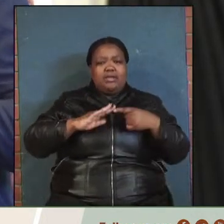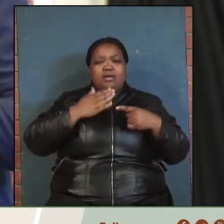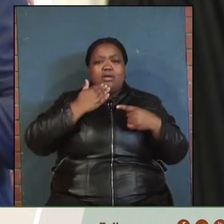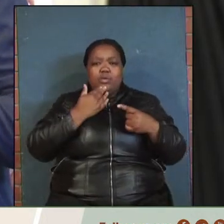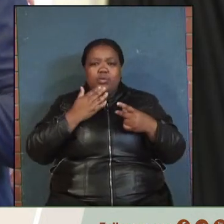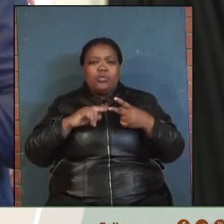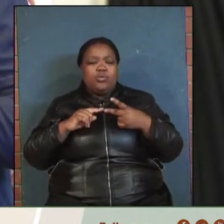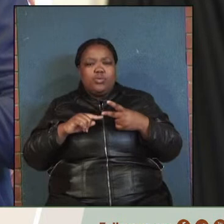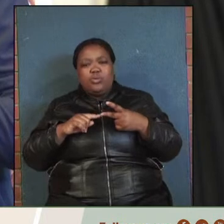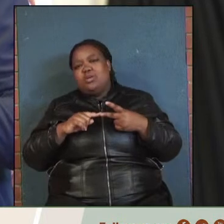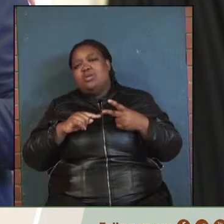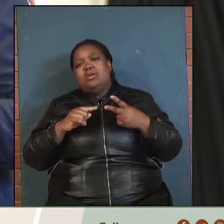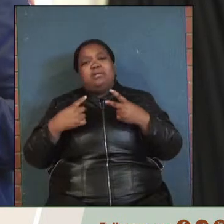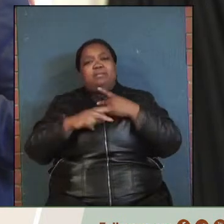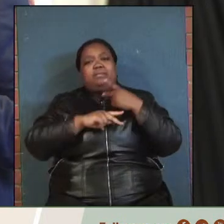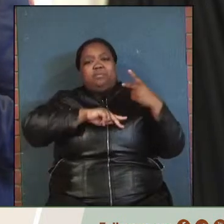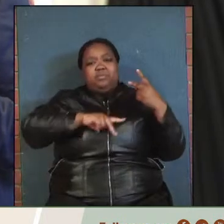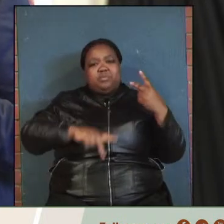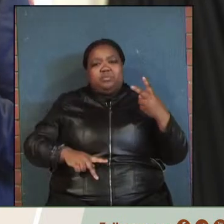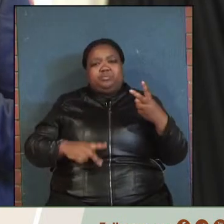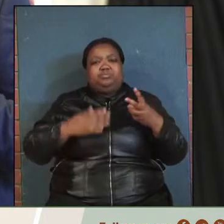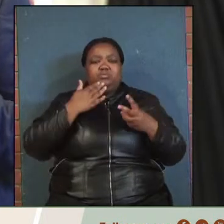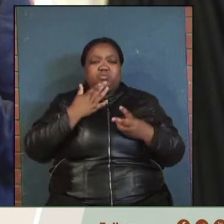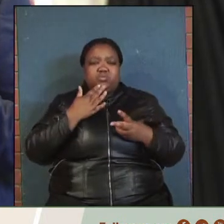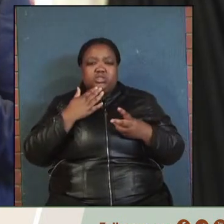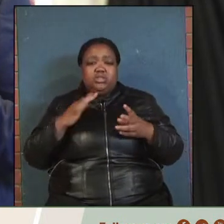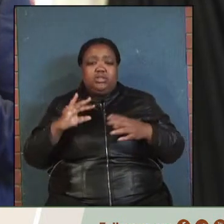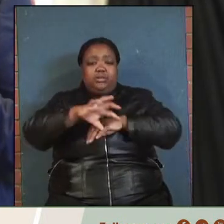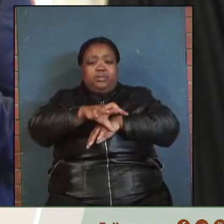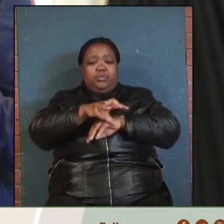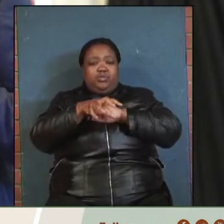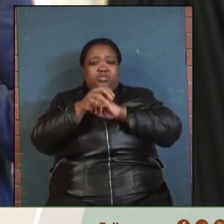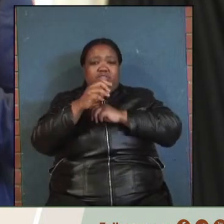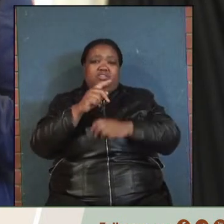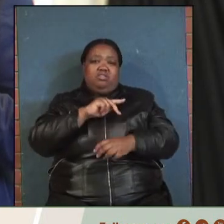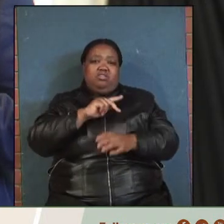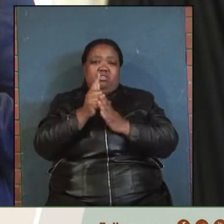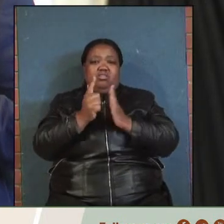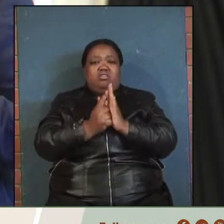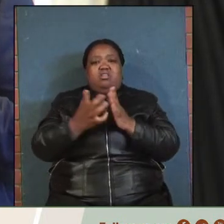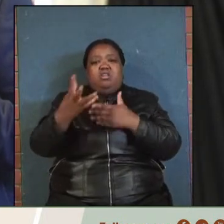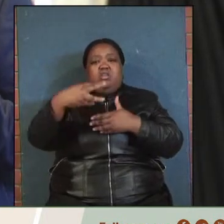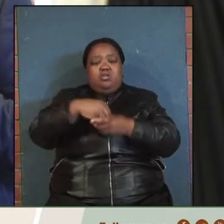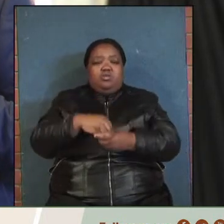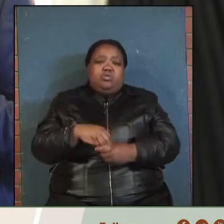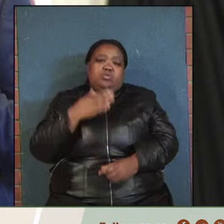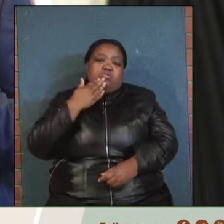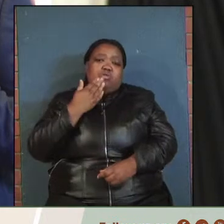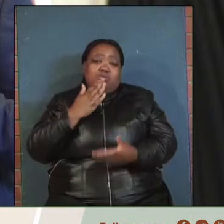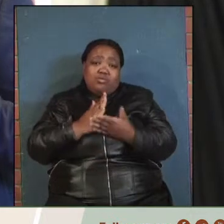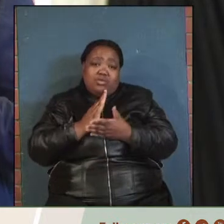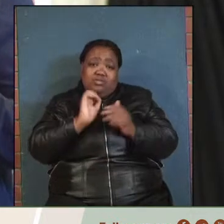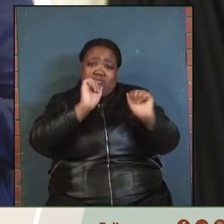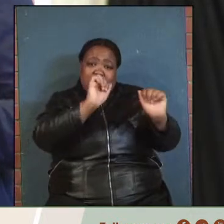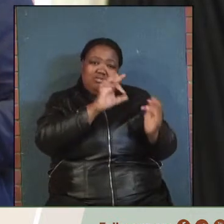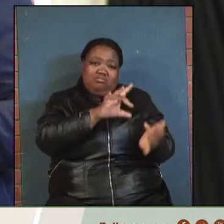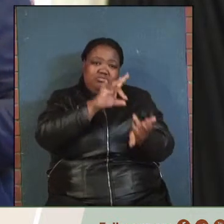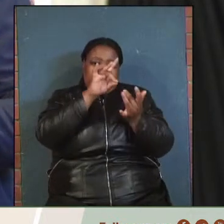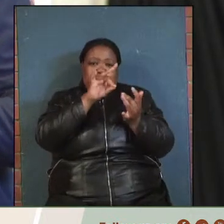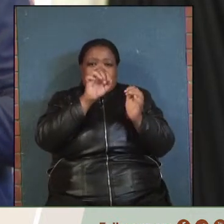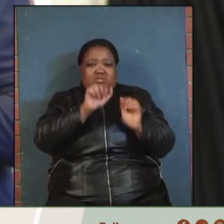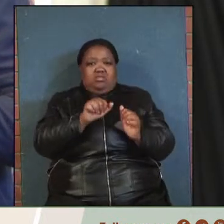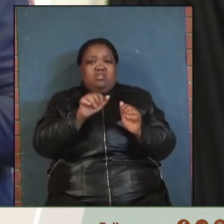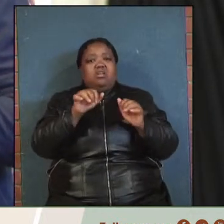members of the provincial legislature, a right to elect who must sit in all 400